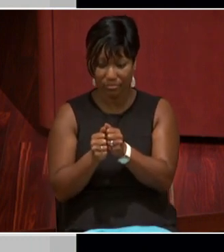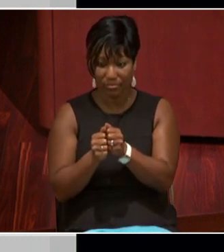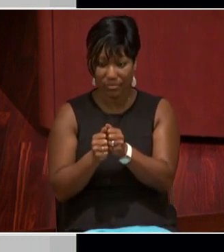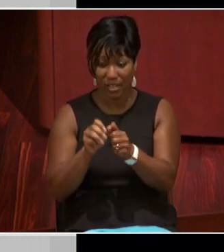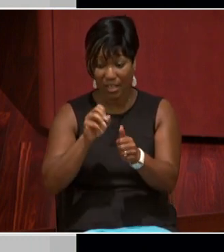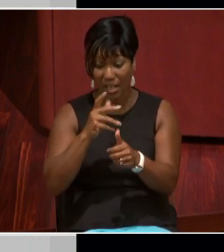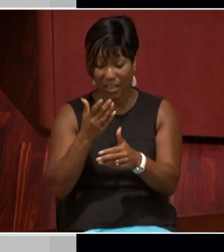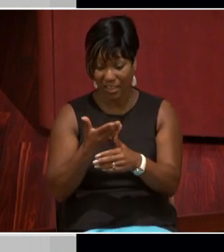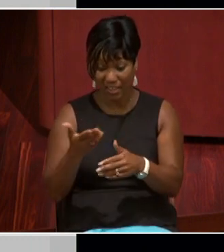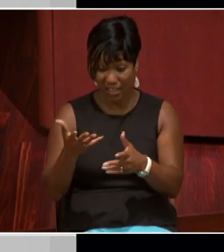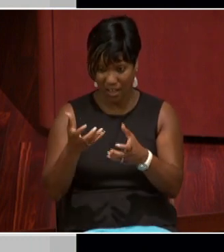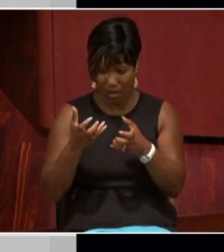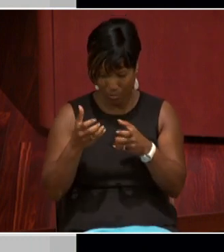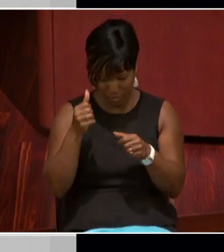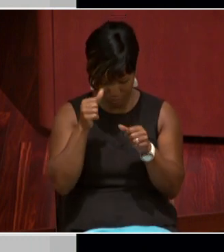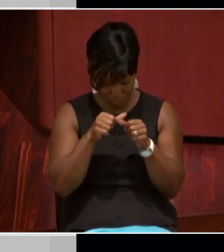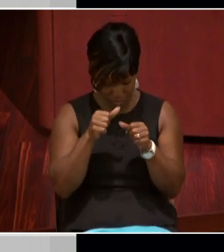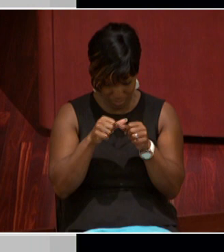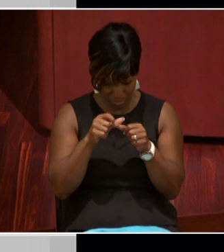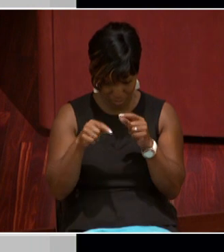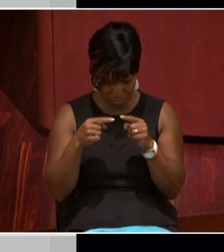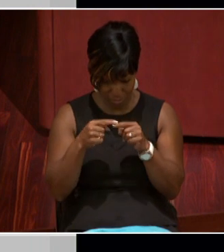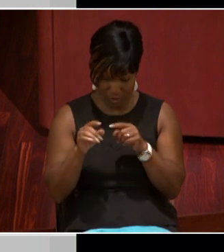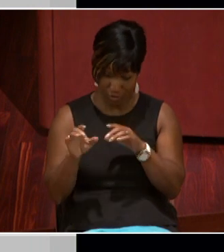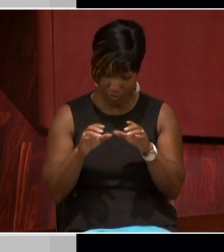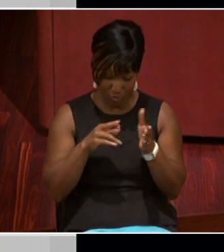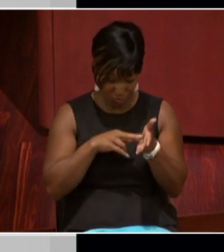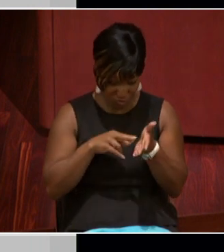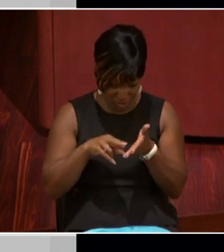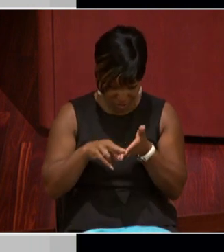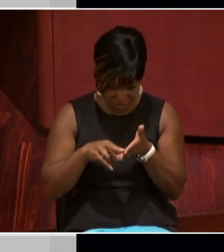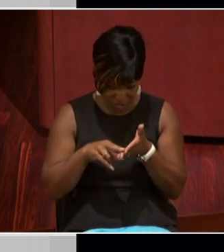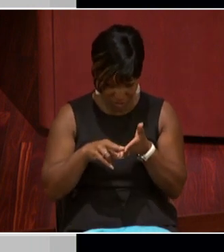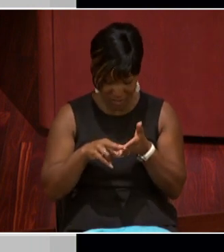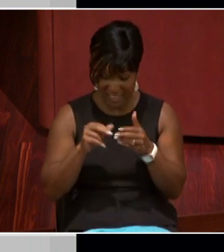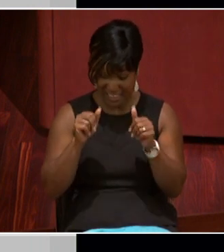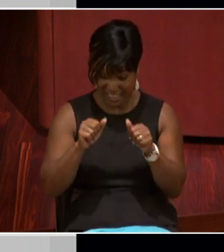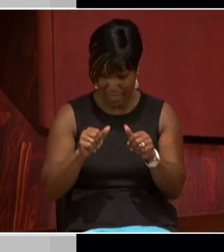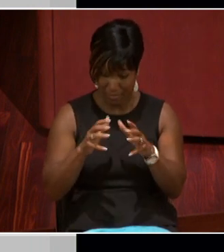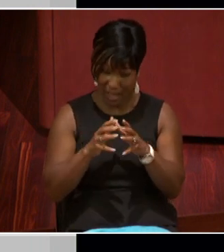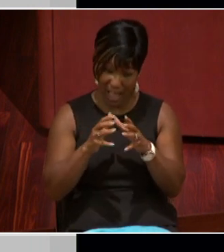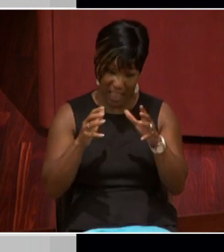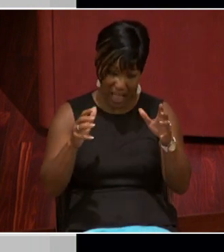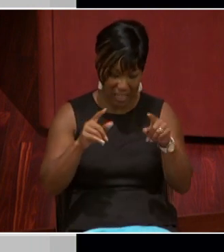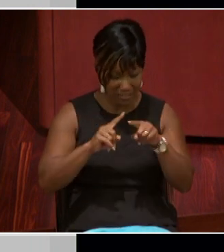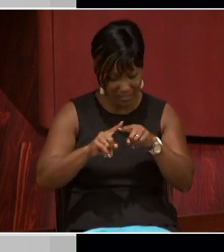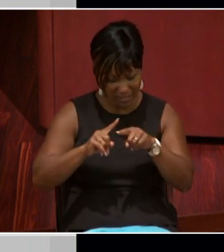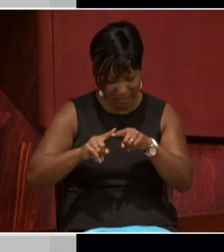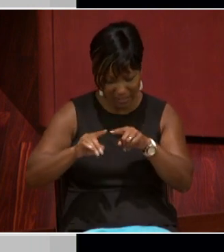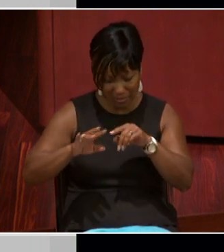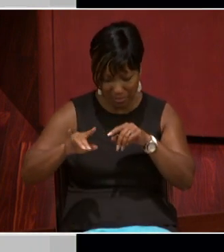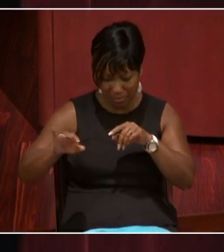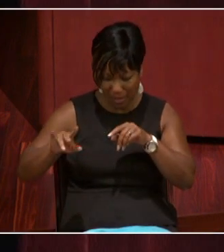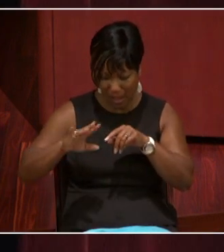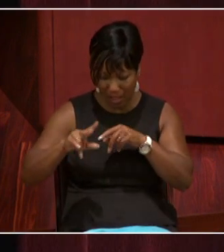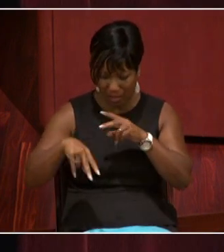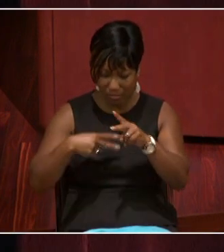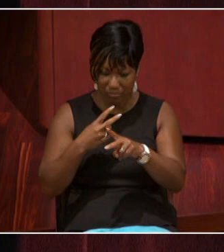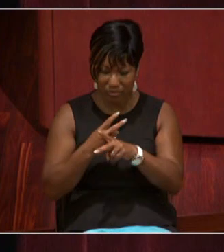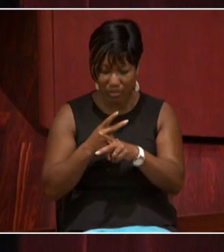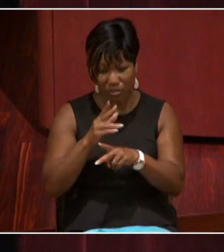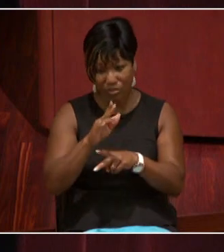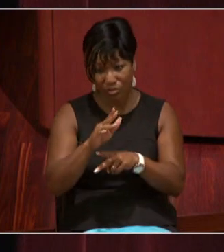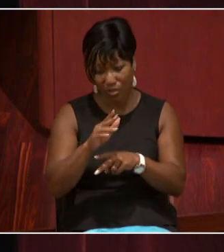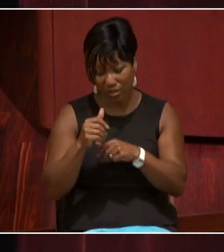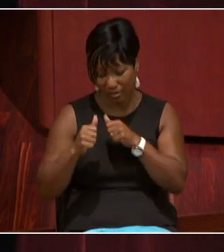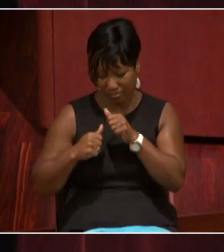That's the other thing that I want you to keep in mind when you're doing any kind of research, is that there can be a lot of different spelling variations, so your ancestor's name